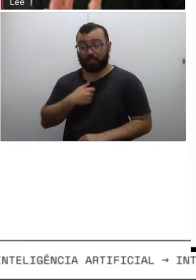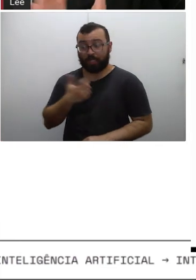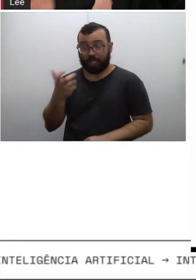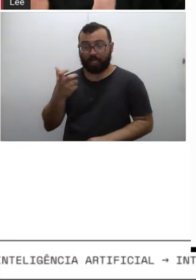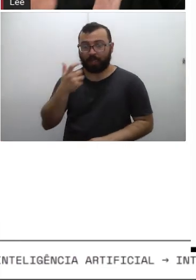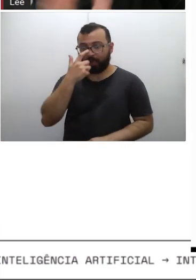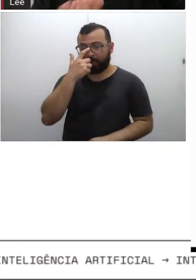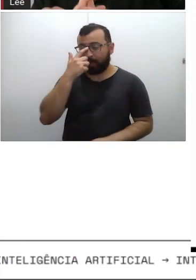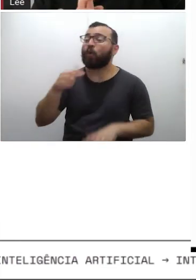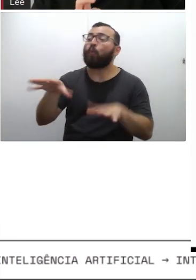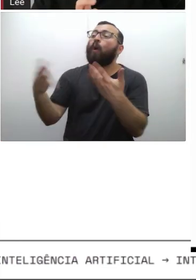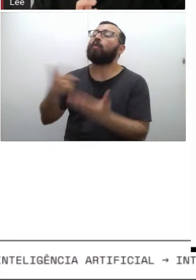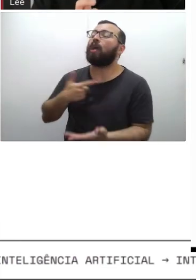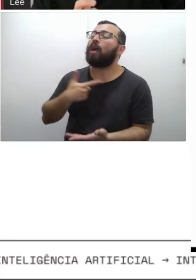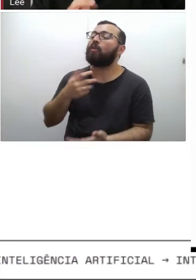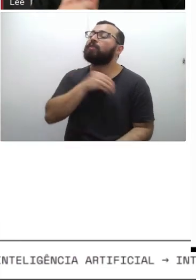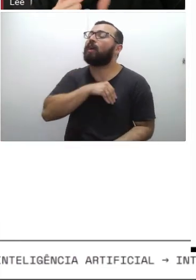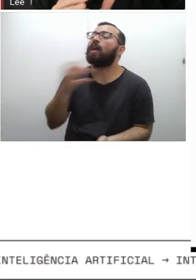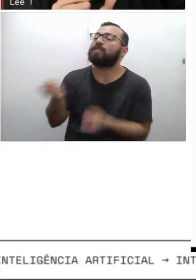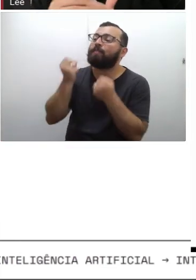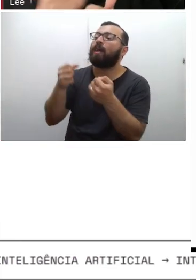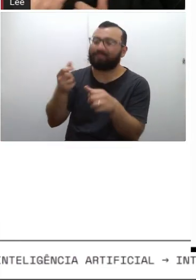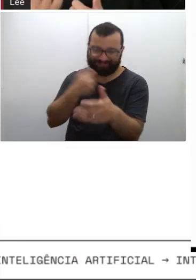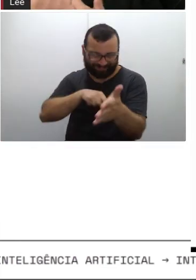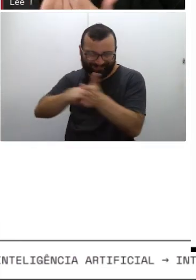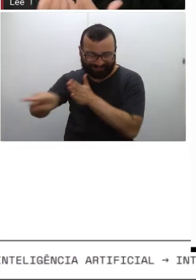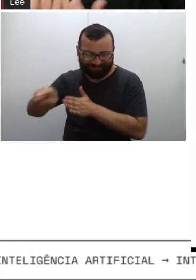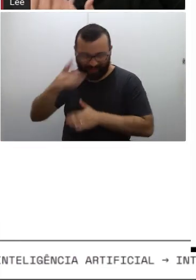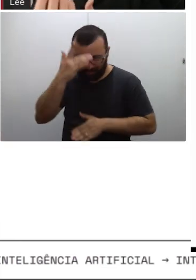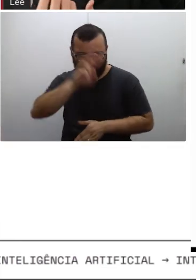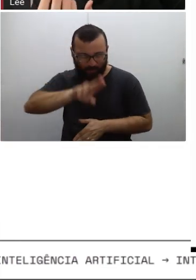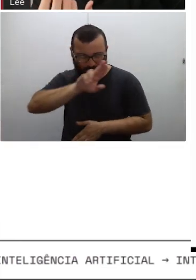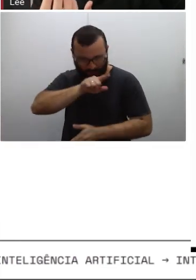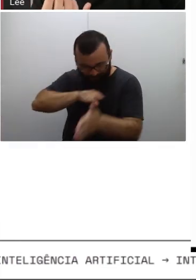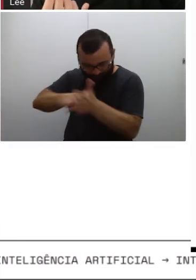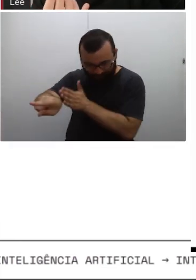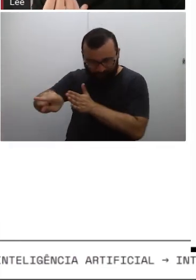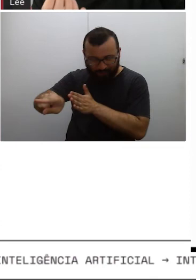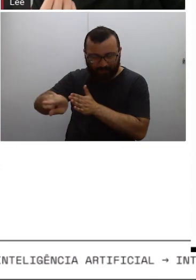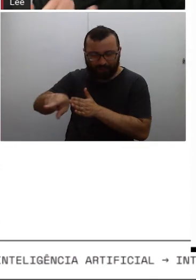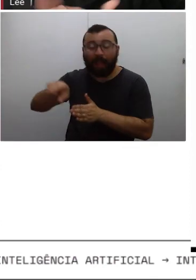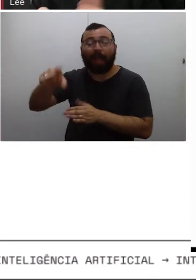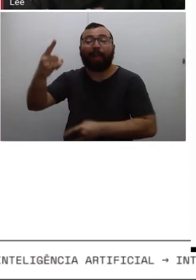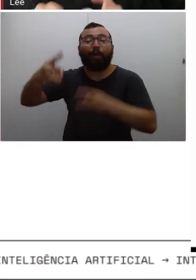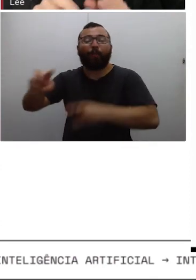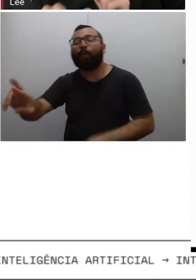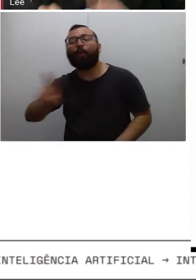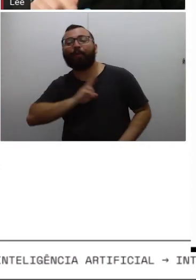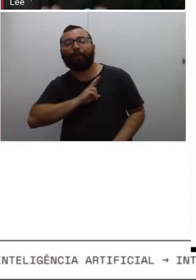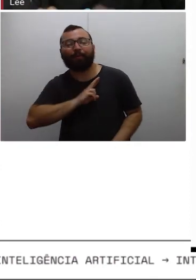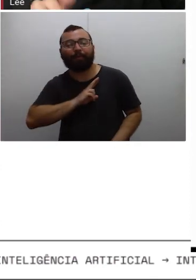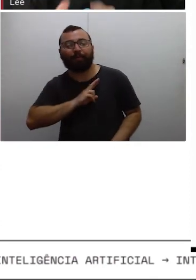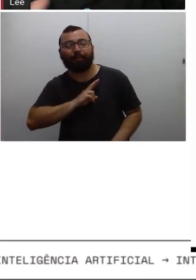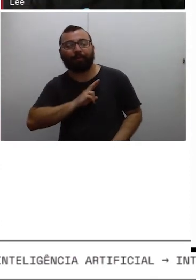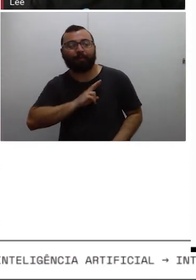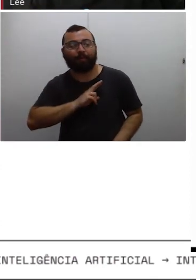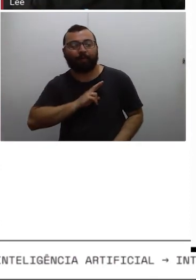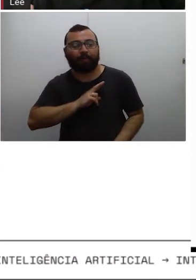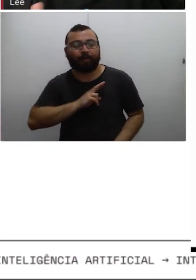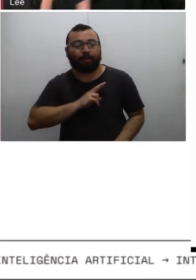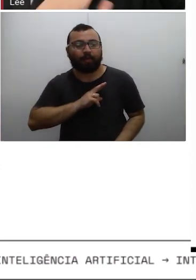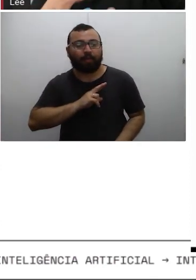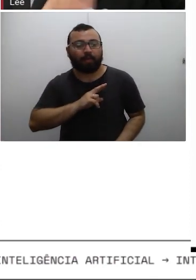when will I receive my salary? The user that communicated with the chatbot asked, when will I get